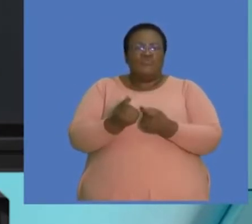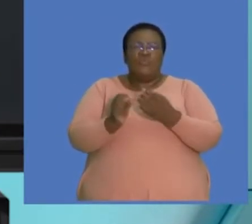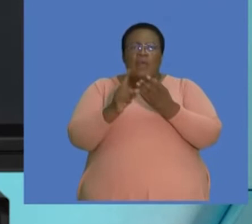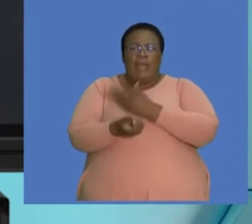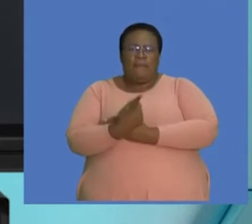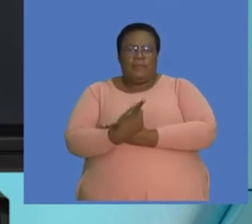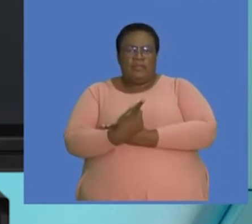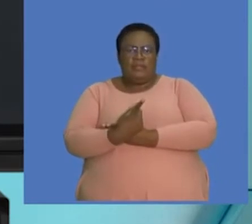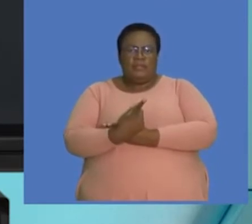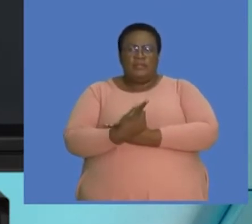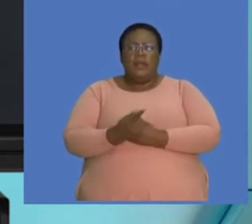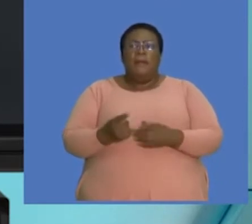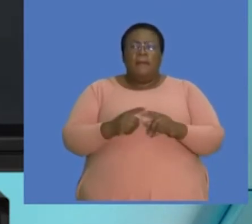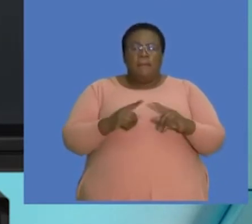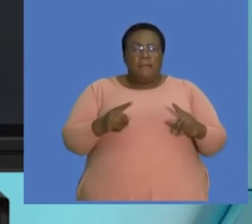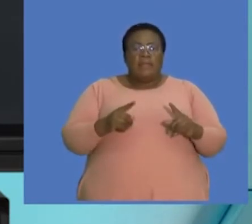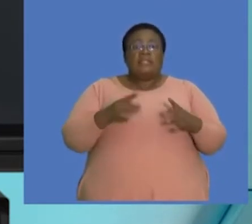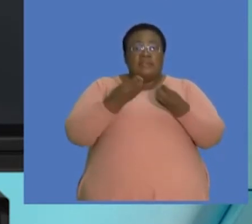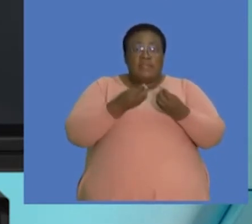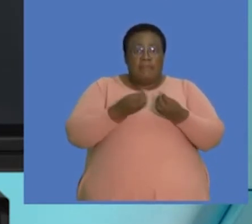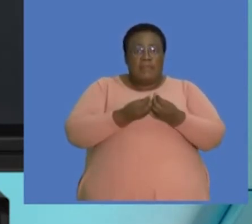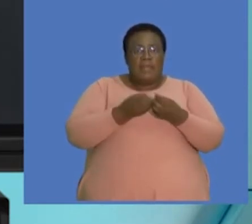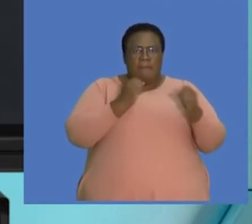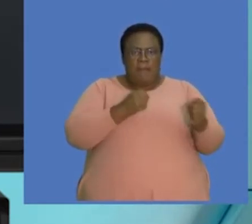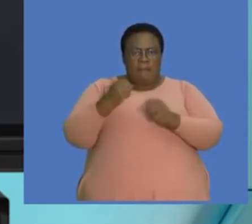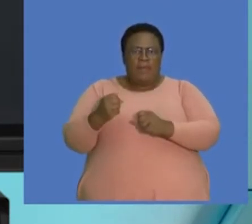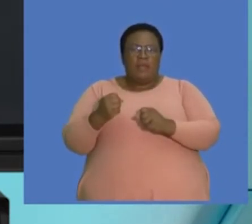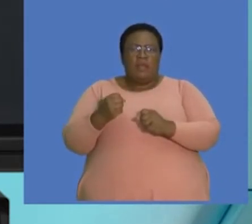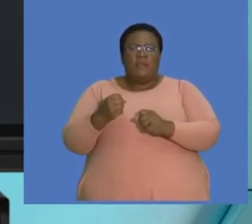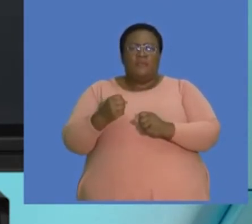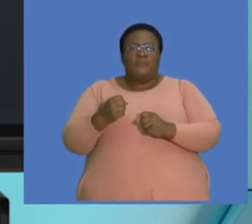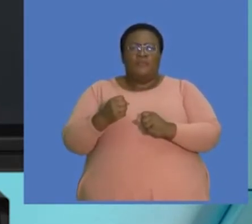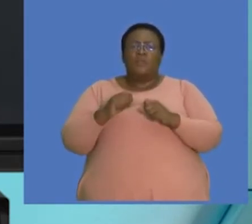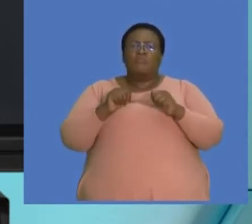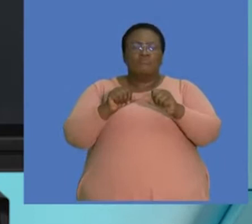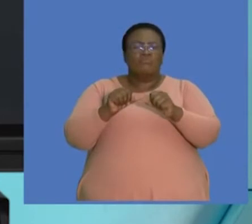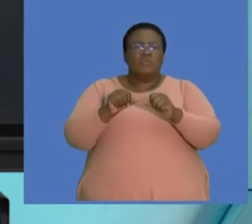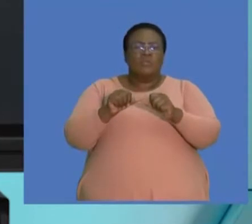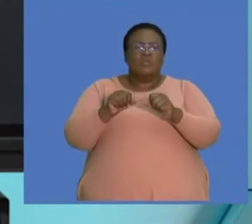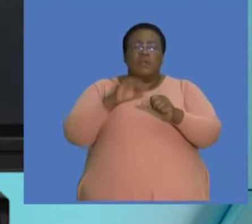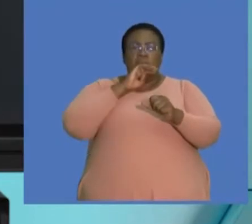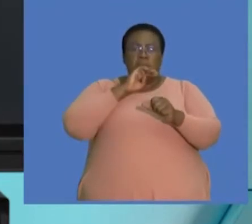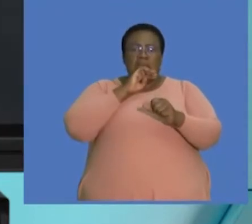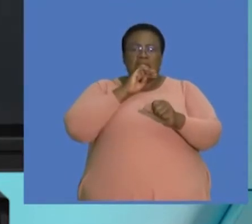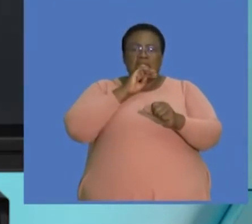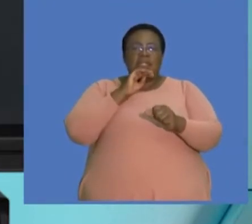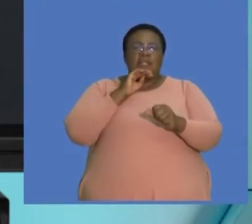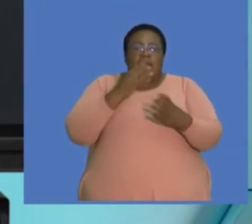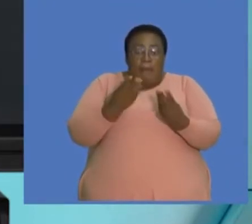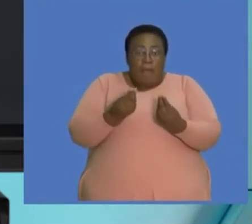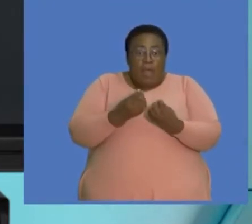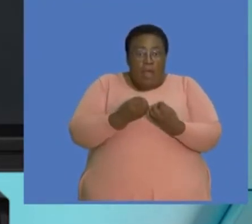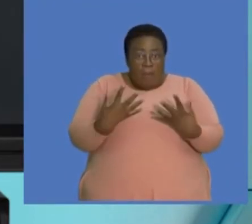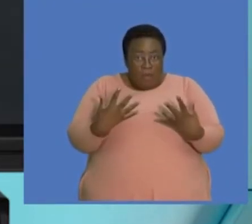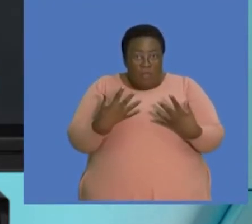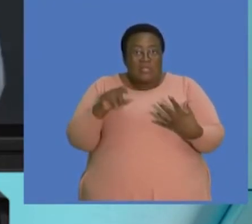the net, remains constant. When something remains constant, the key idea is that that particular quantity does not